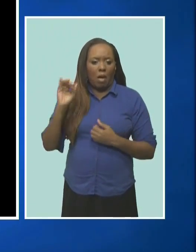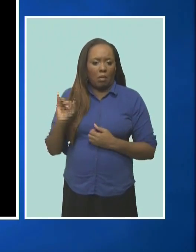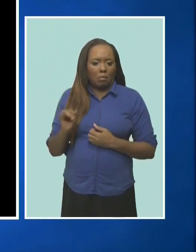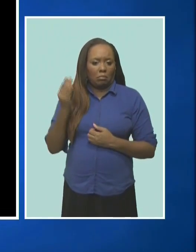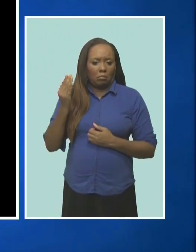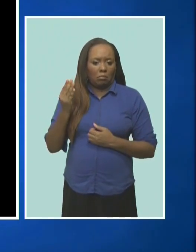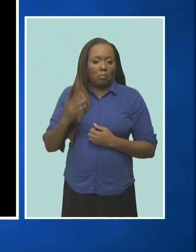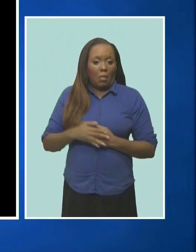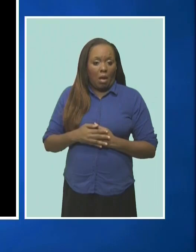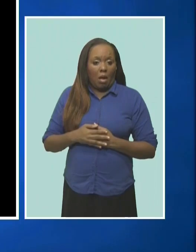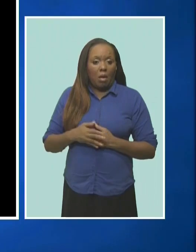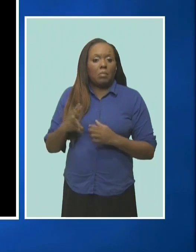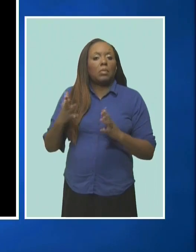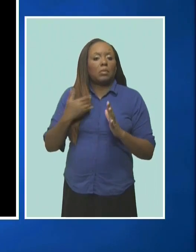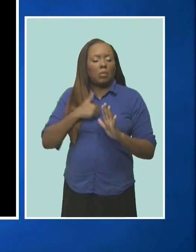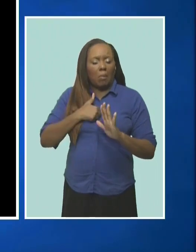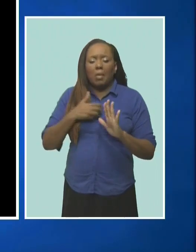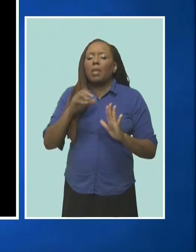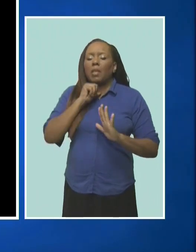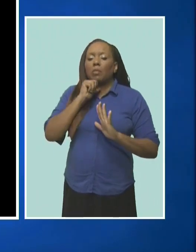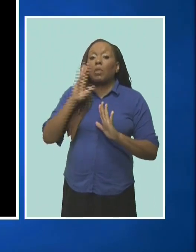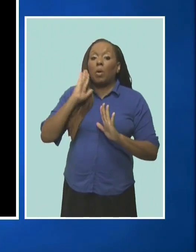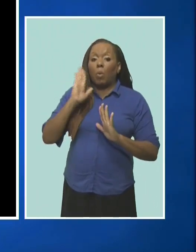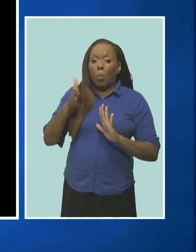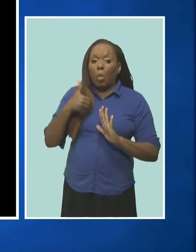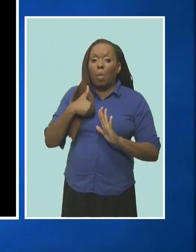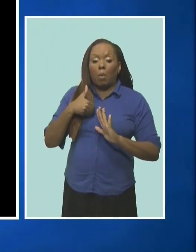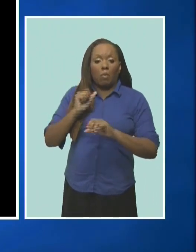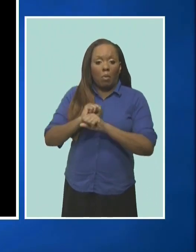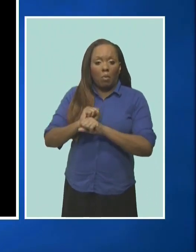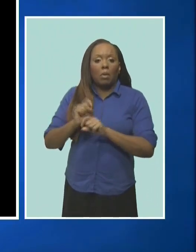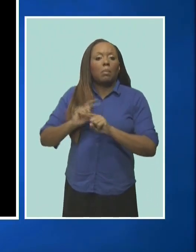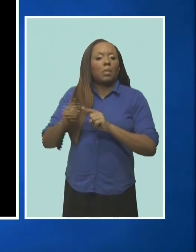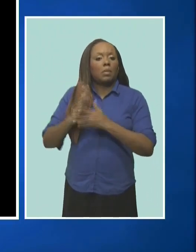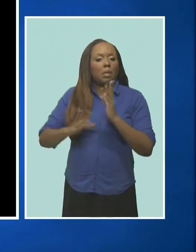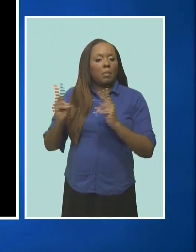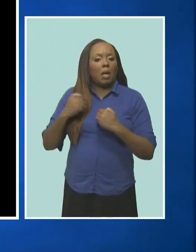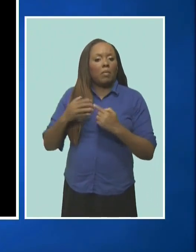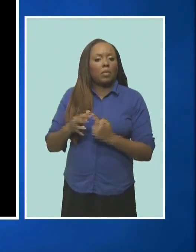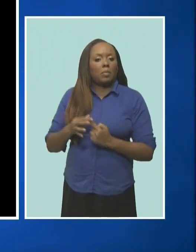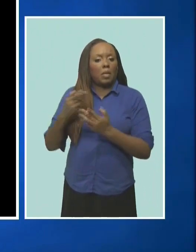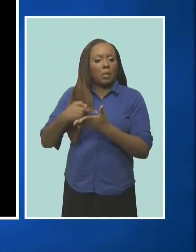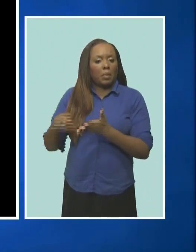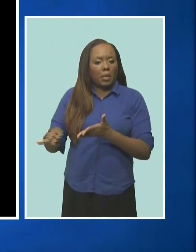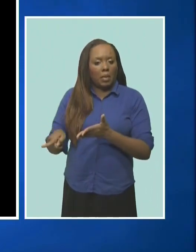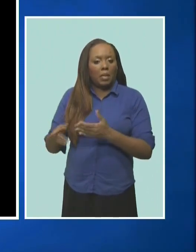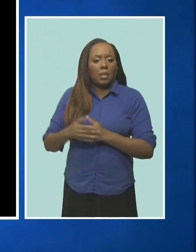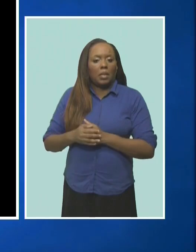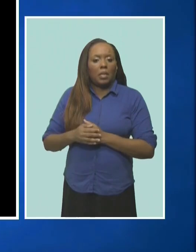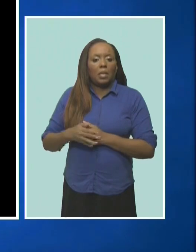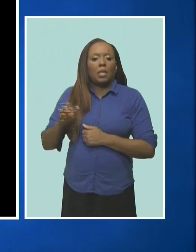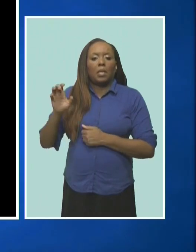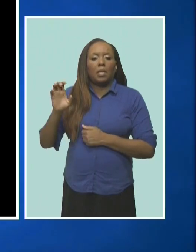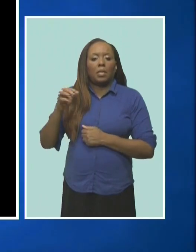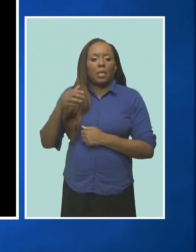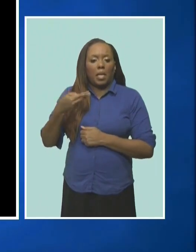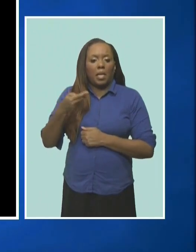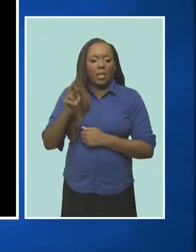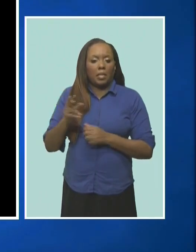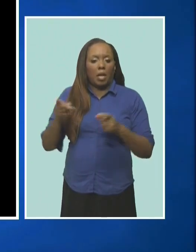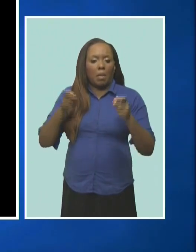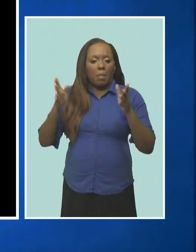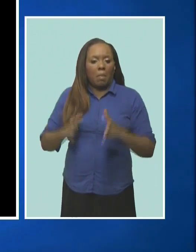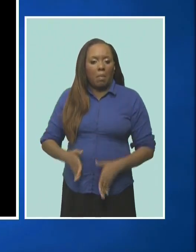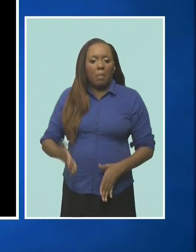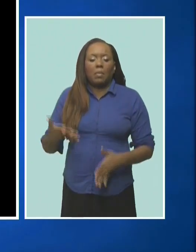unemployment. This includes those already placed on special leave with pay, who, according to correspondence from Sandals Human Resources Manager Kim